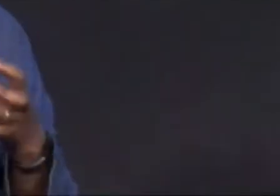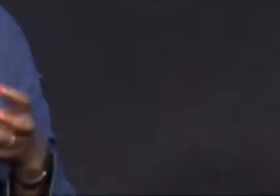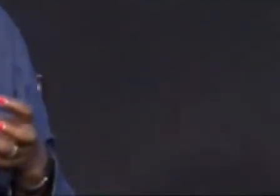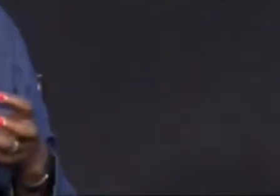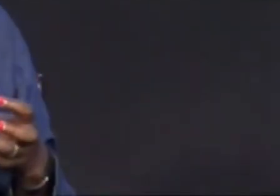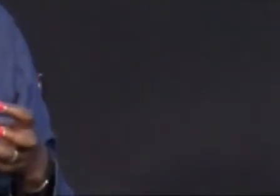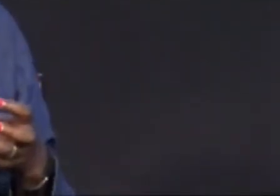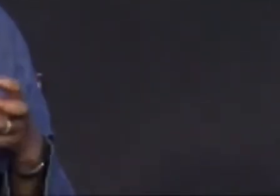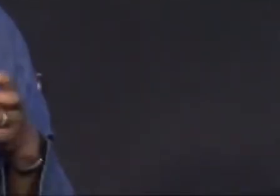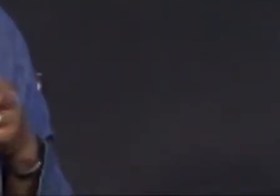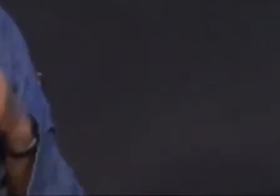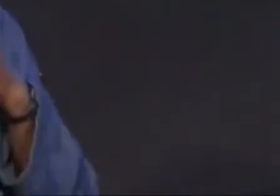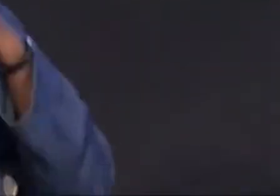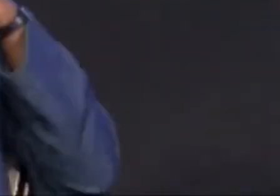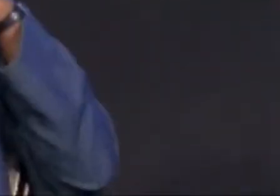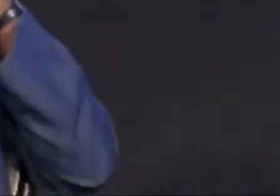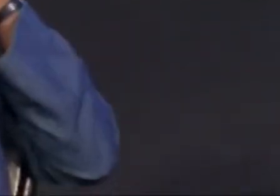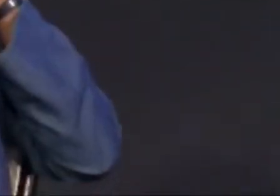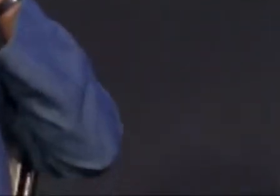around agency,